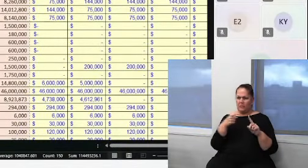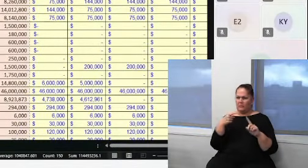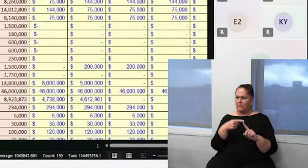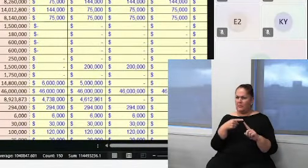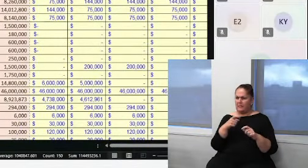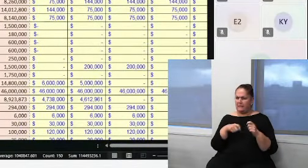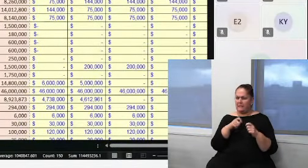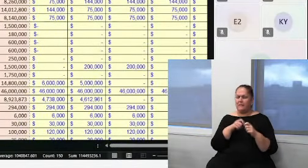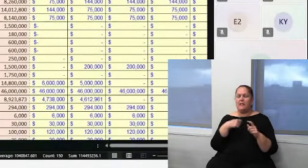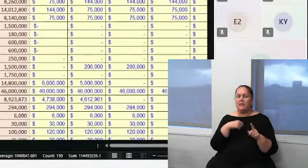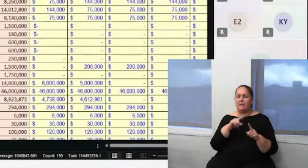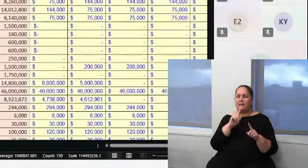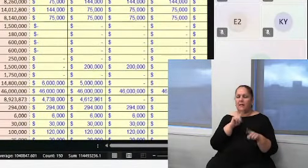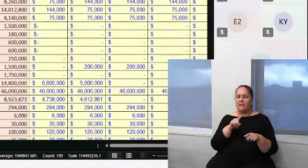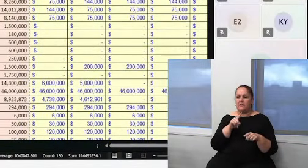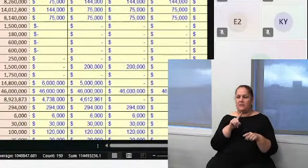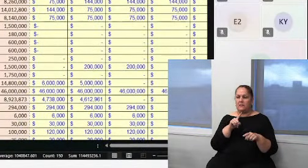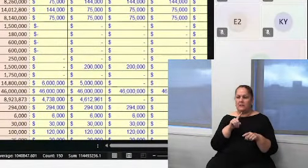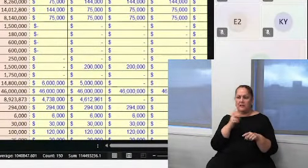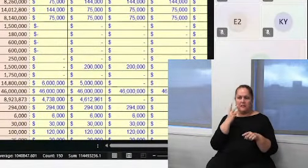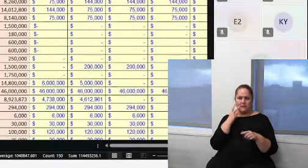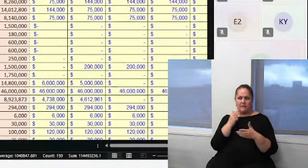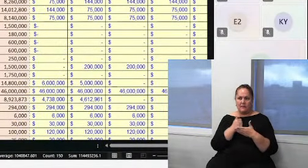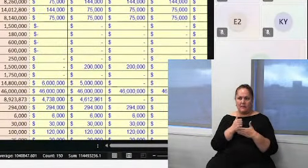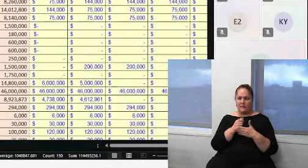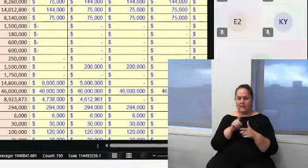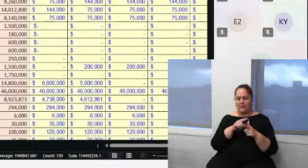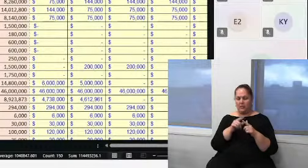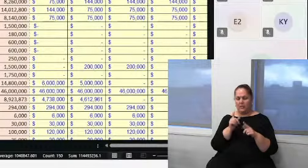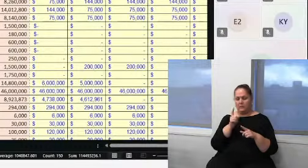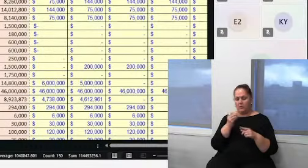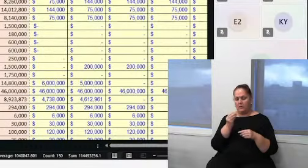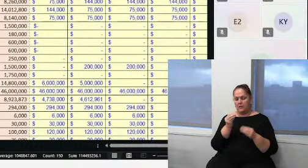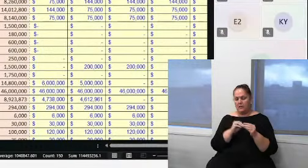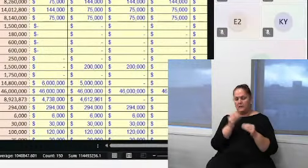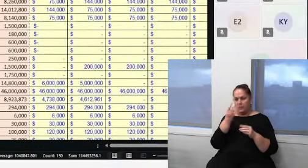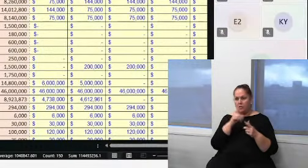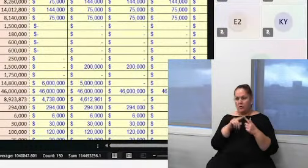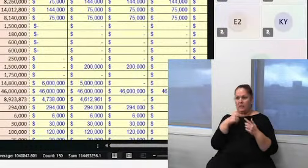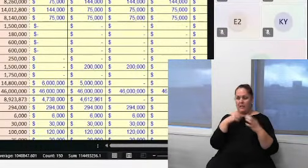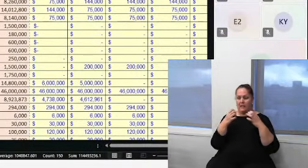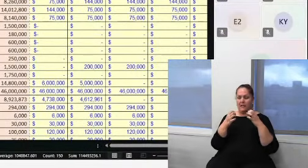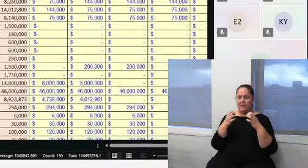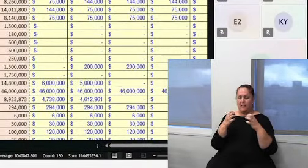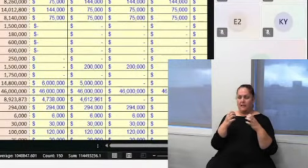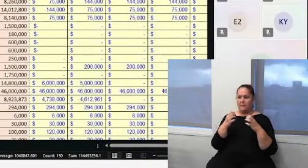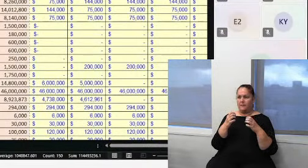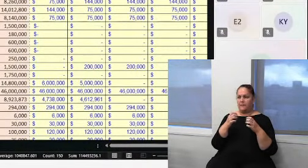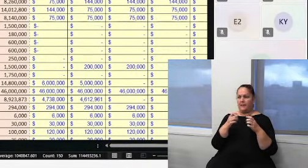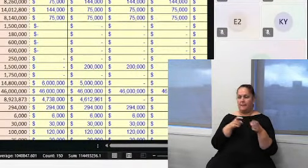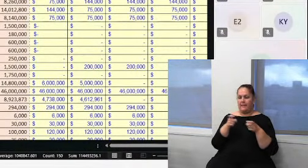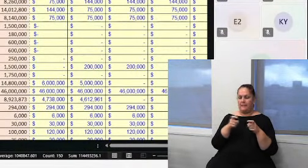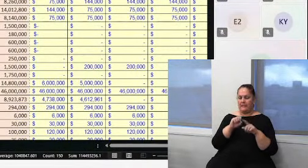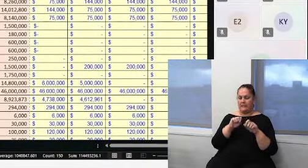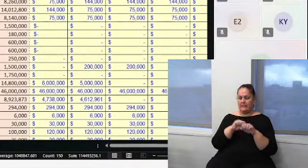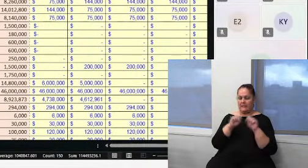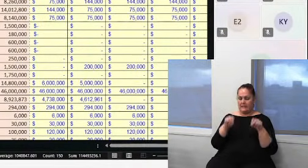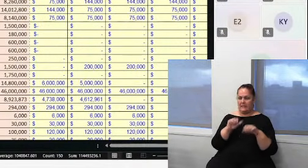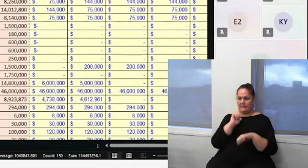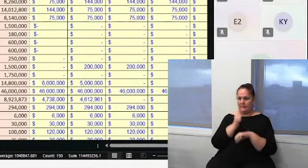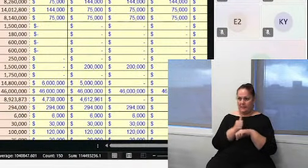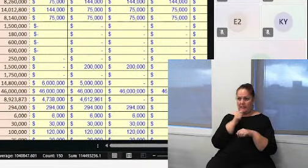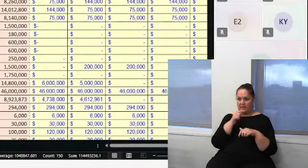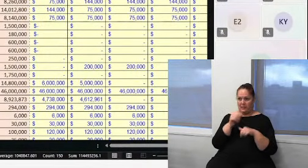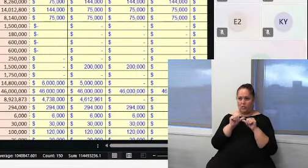Can you be a little more specific? Let me answer one piece to see this helps, and then if you need more, just let me know. So we have an energy management